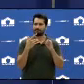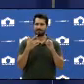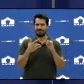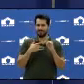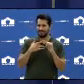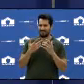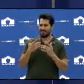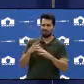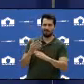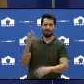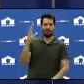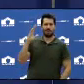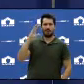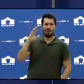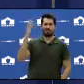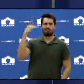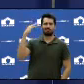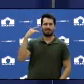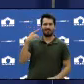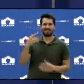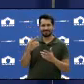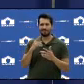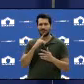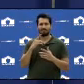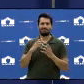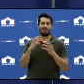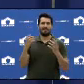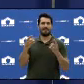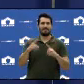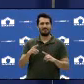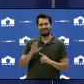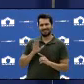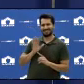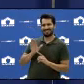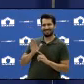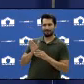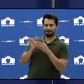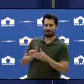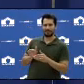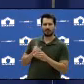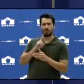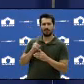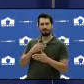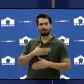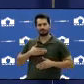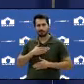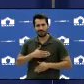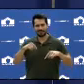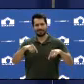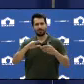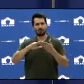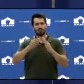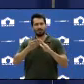much longer than it's been a long time. We've asked him to do a lot. Just with his appreciation of our